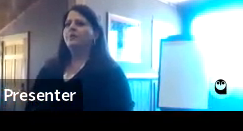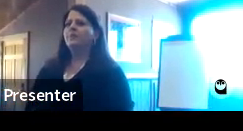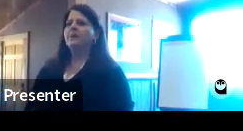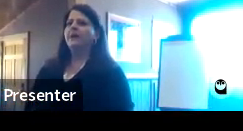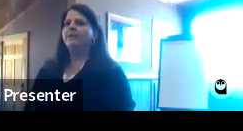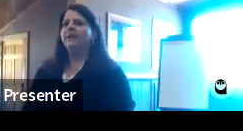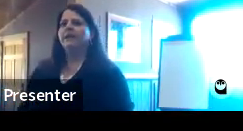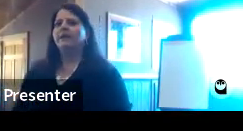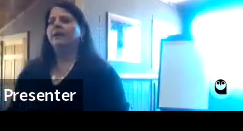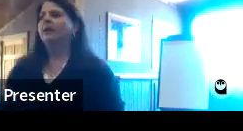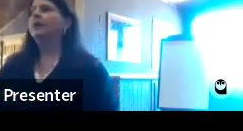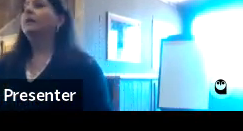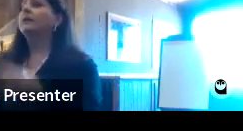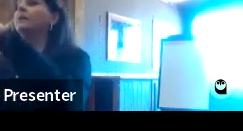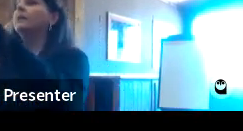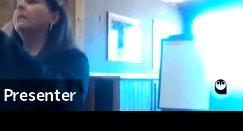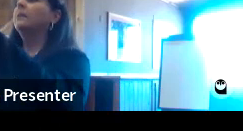Another group that maybe I haven't hit?